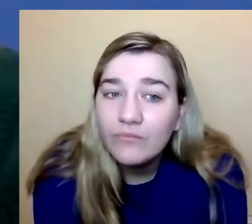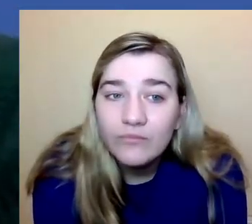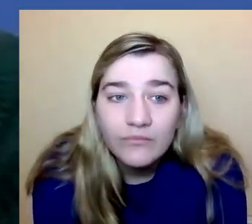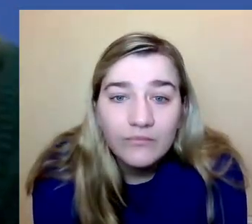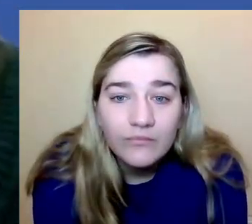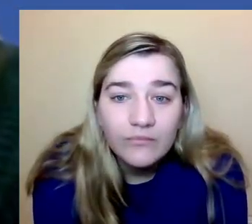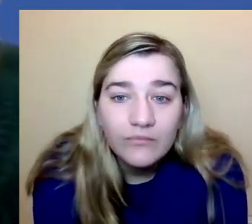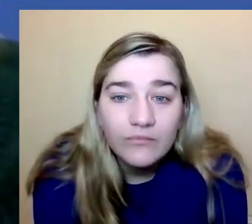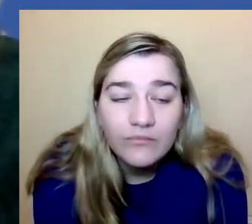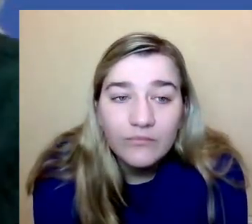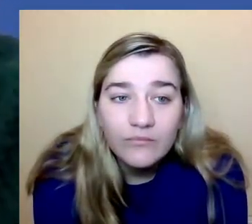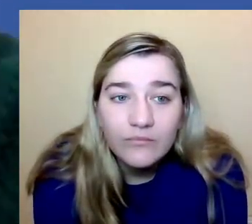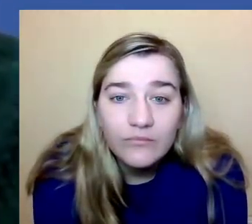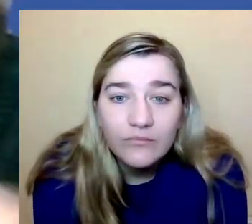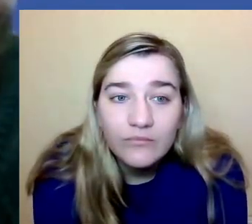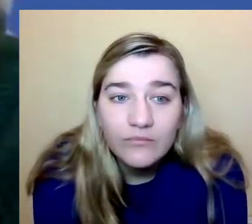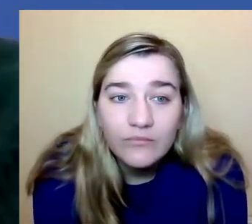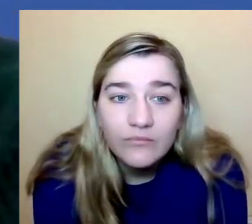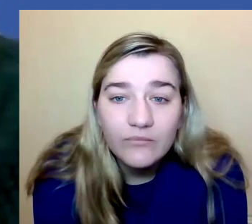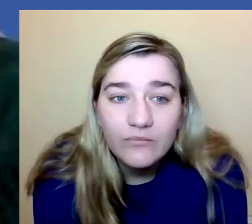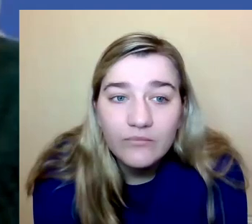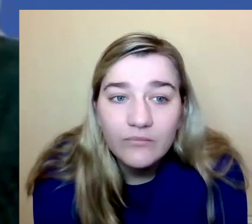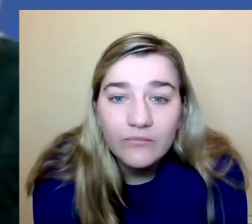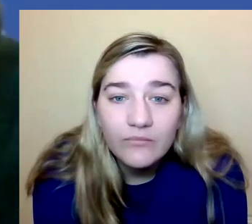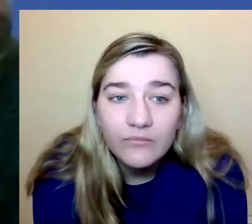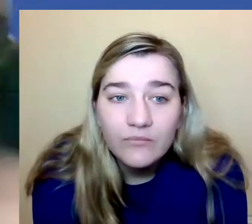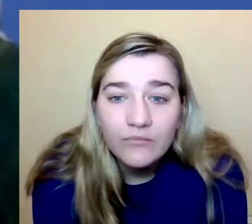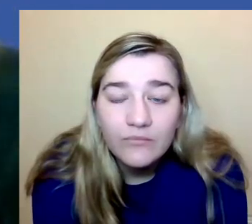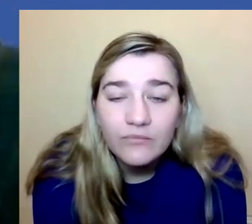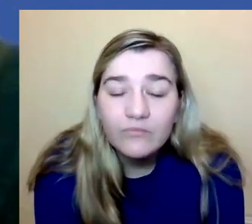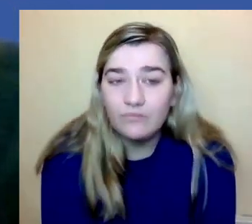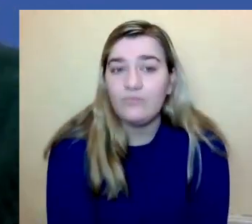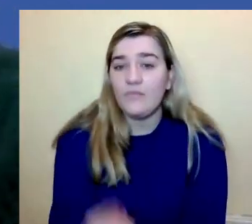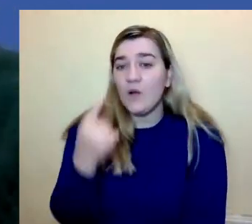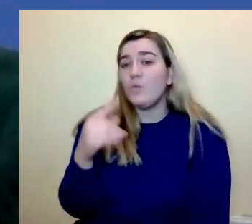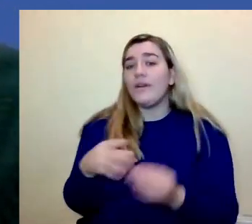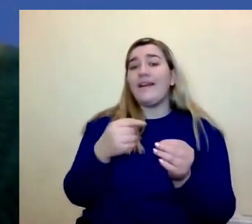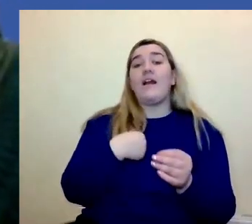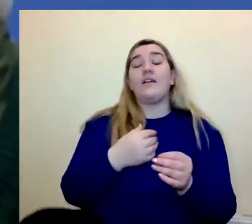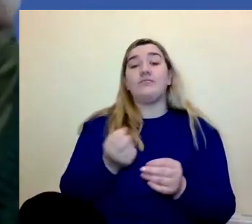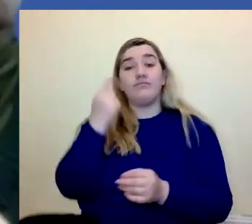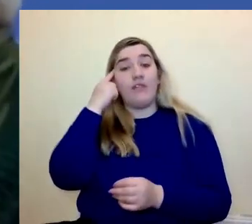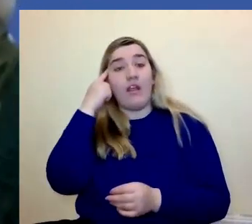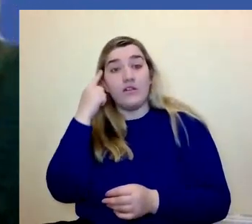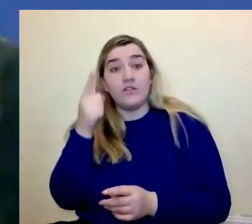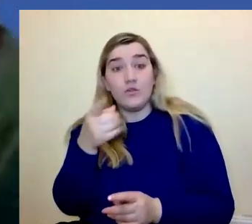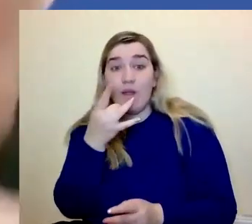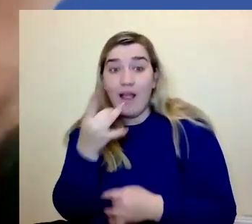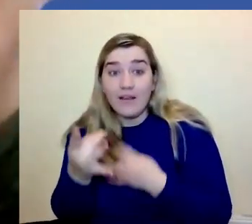One thing I found in training, Stuart, is that you were asking a lot of questions.